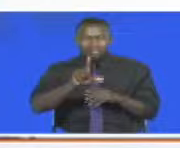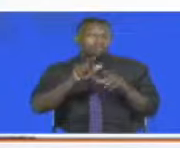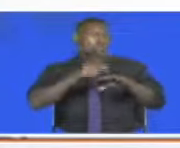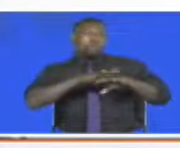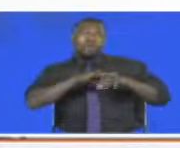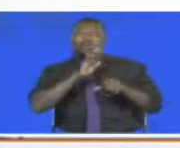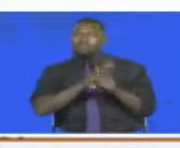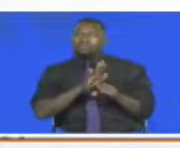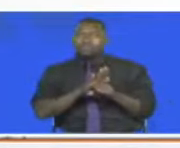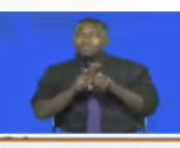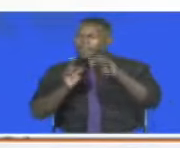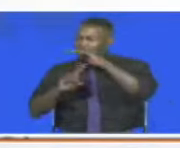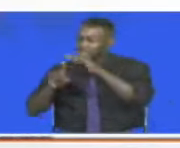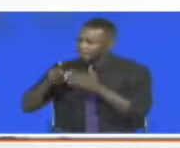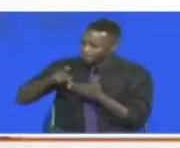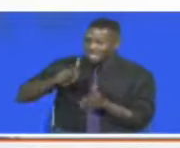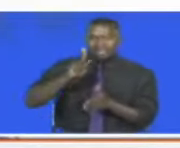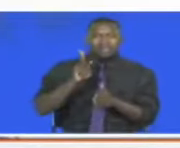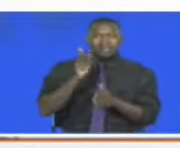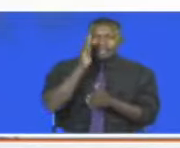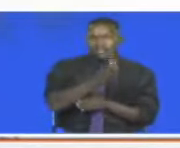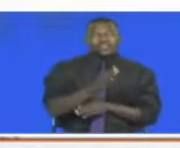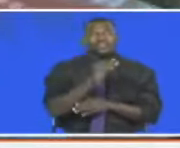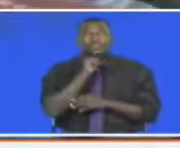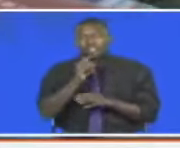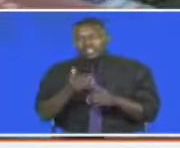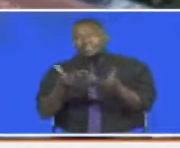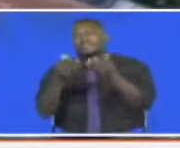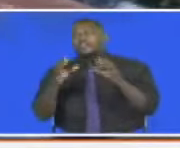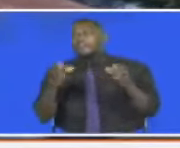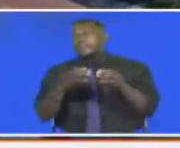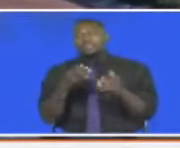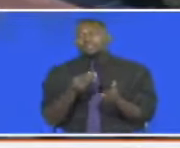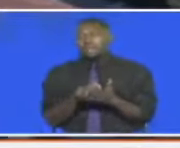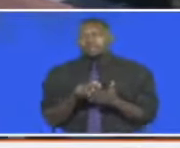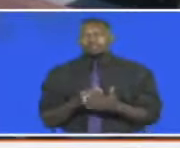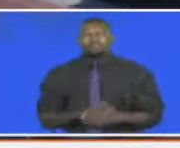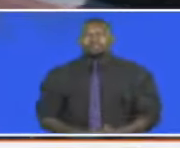by the ministry direct, not to bring money to the company. Bramwell Bire.